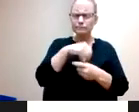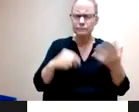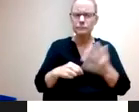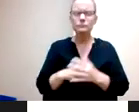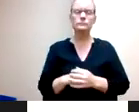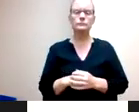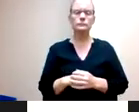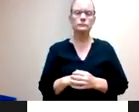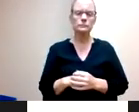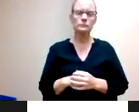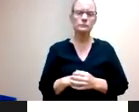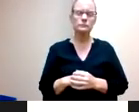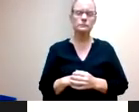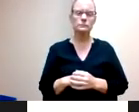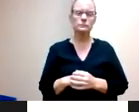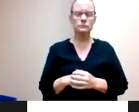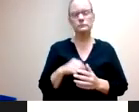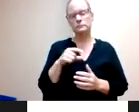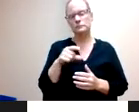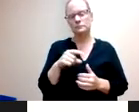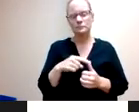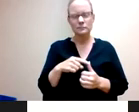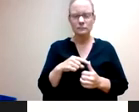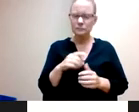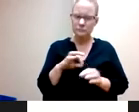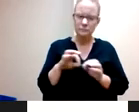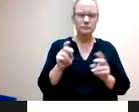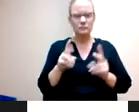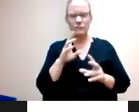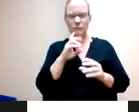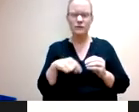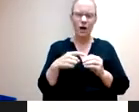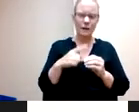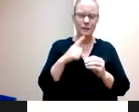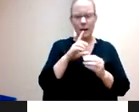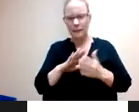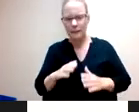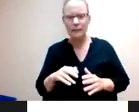You know, just shows how important, and people are talking about these things throughout. Next.